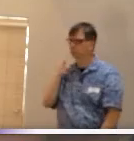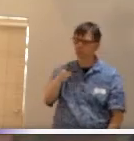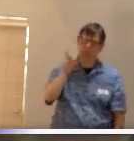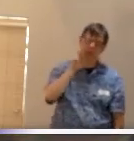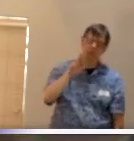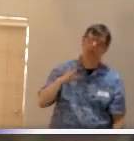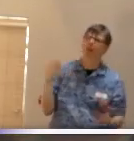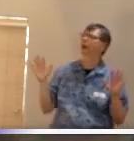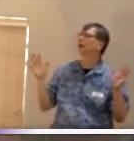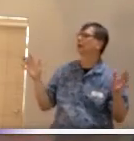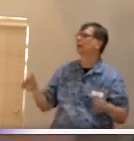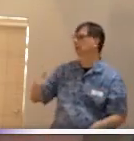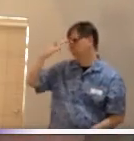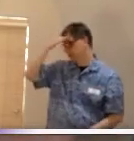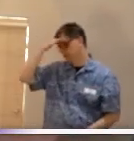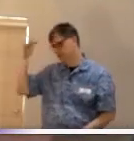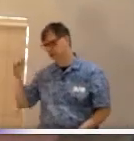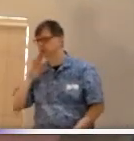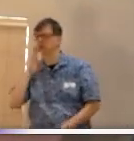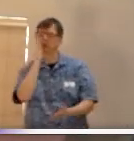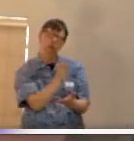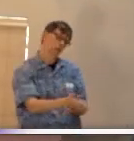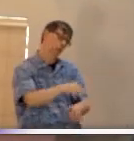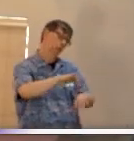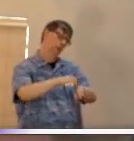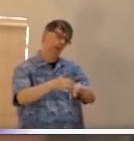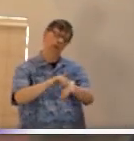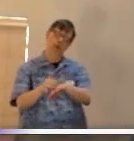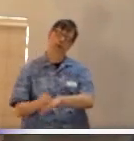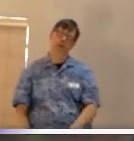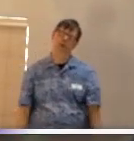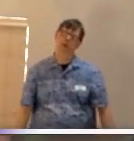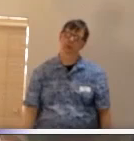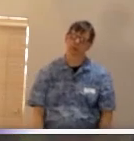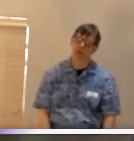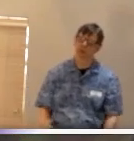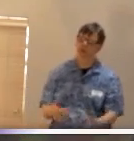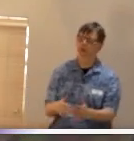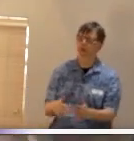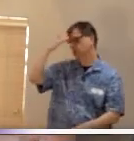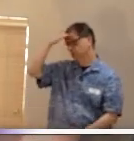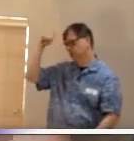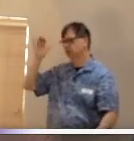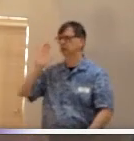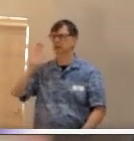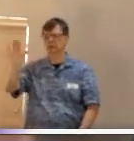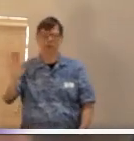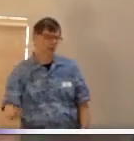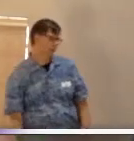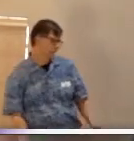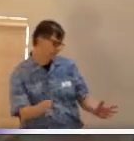when you're on a path to see that bliss is your true nature, you begin to see that these things that have been